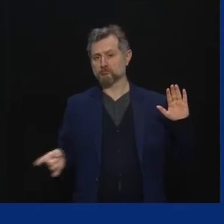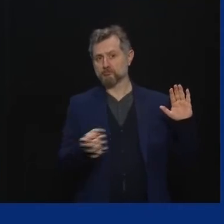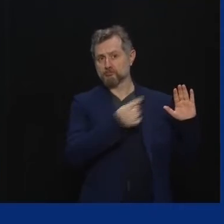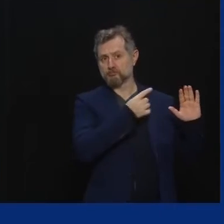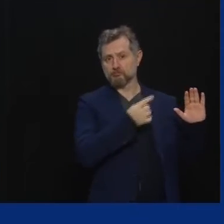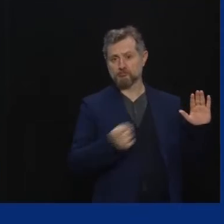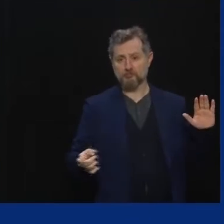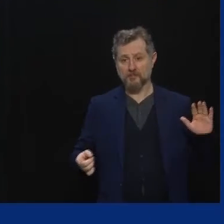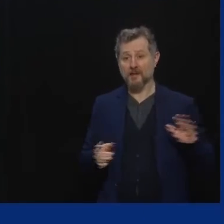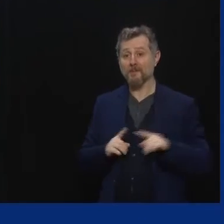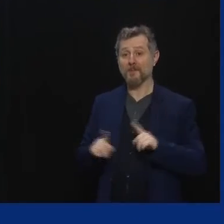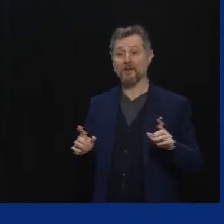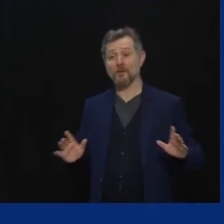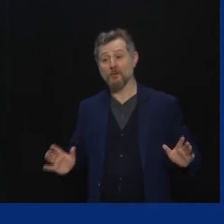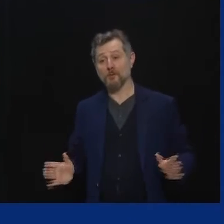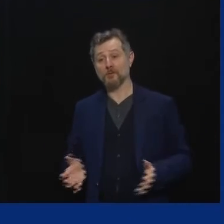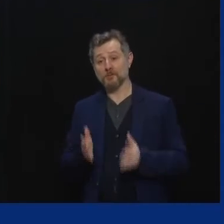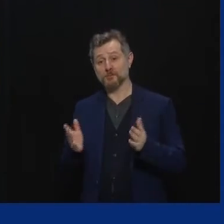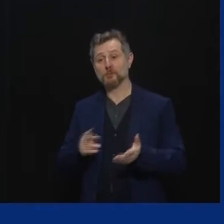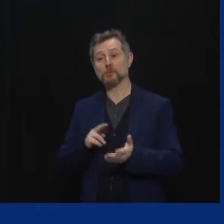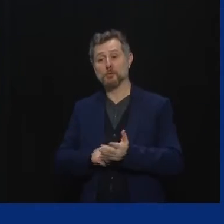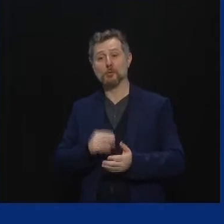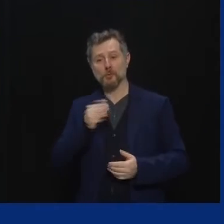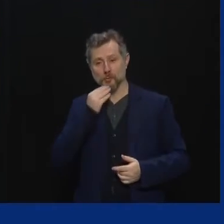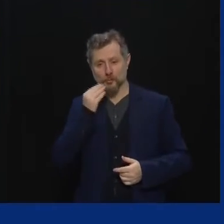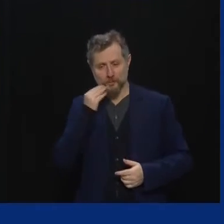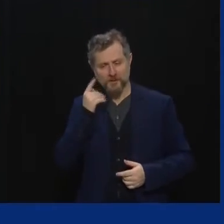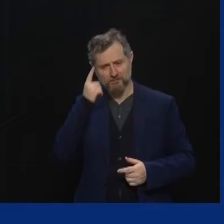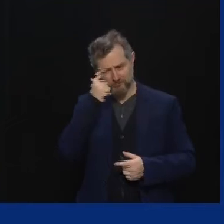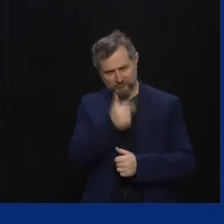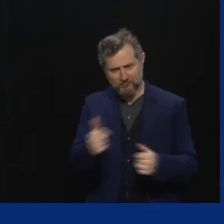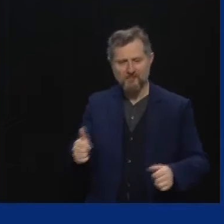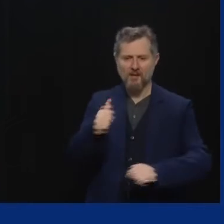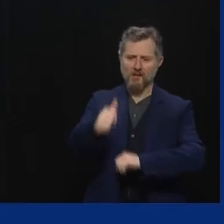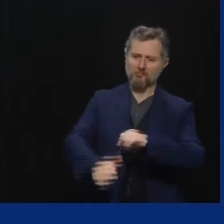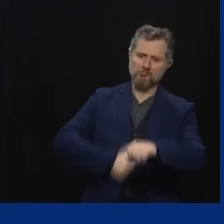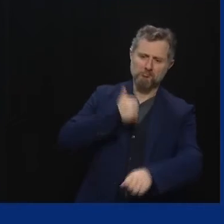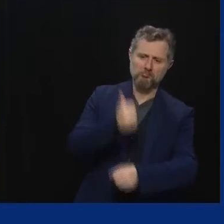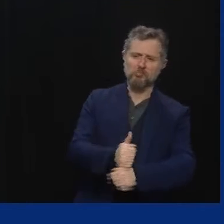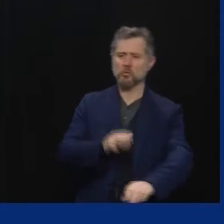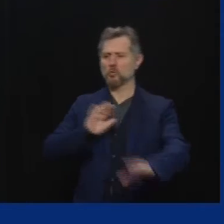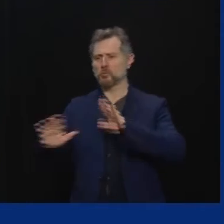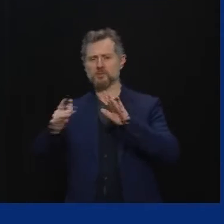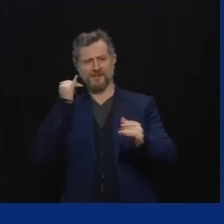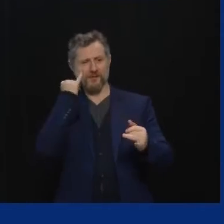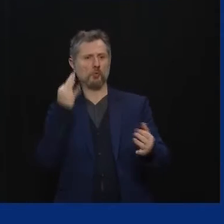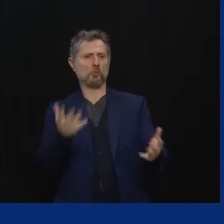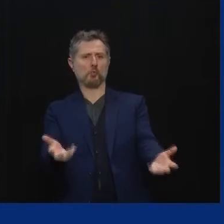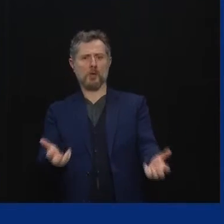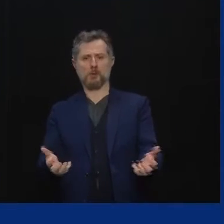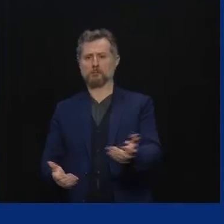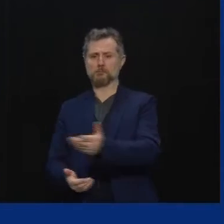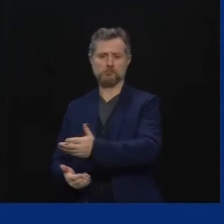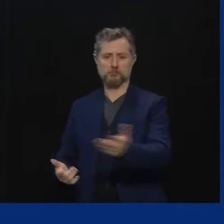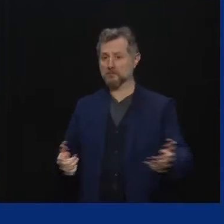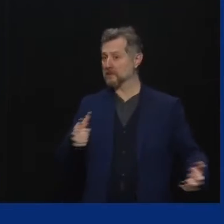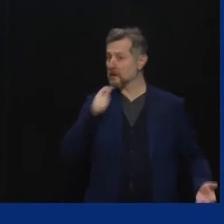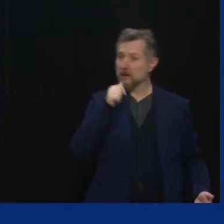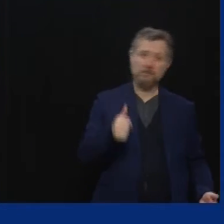all nursing homes to institute their own if they so choose, and to not head